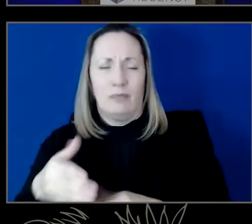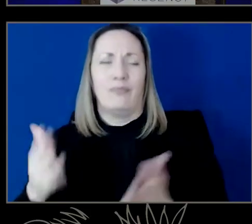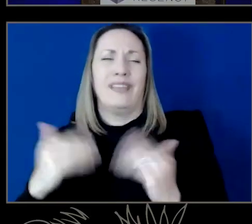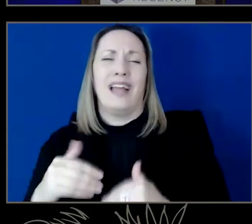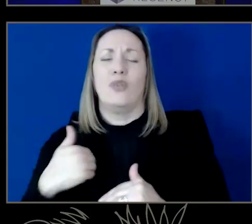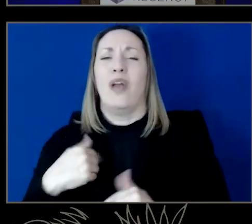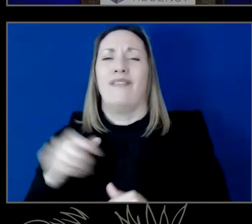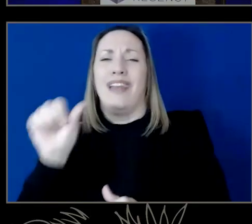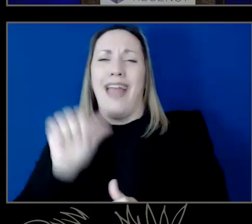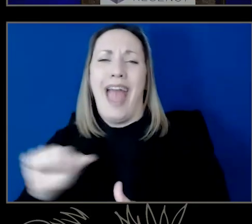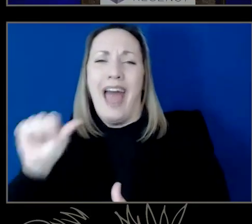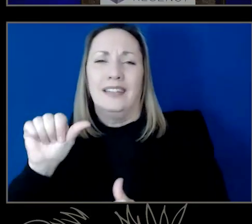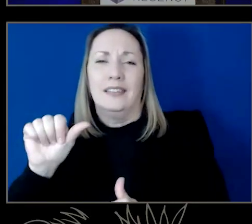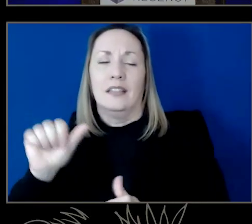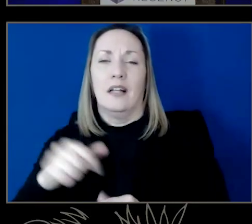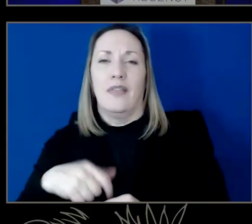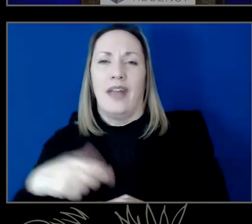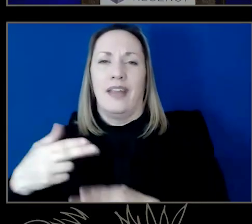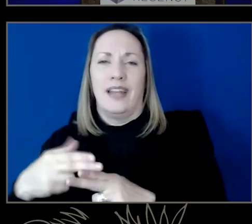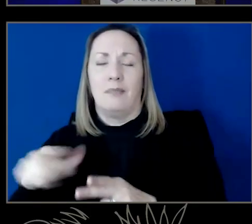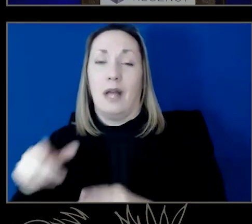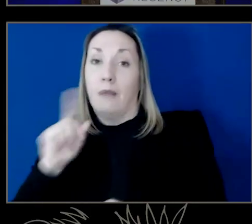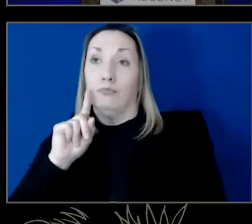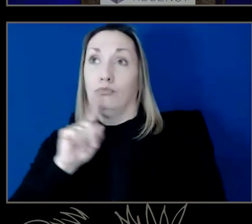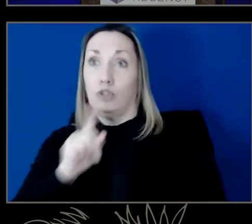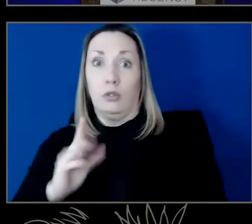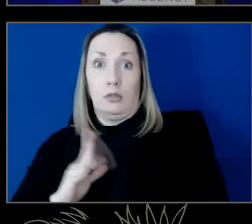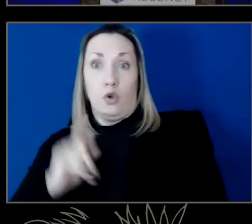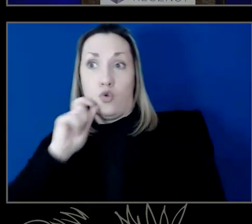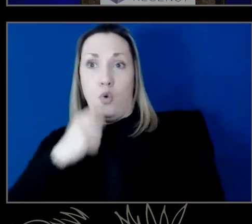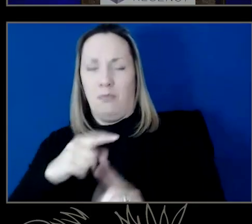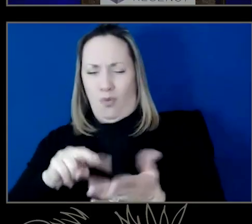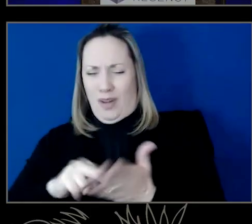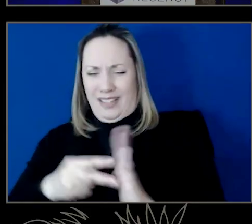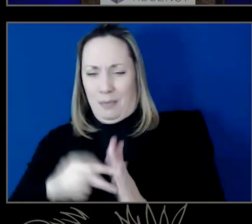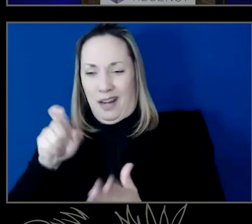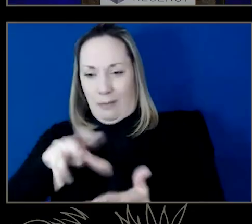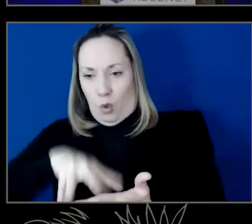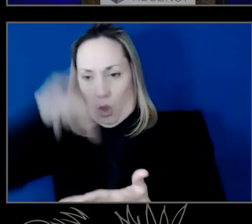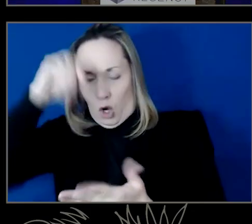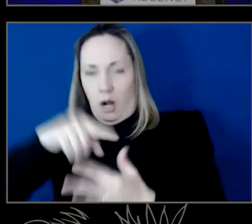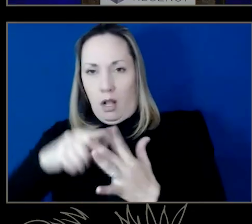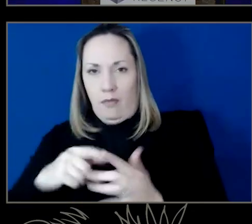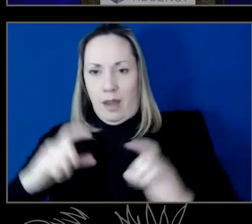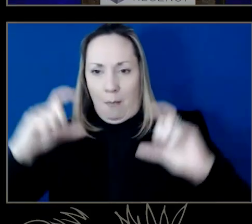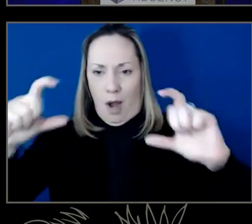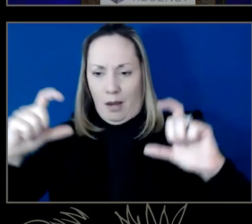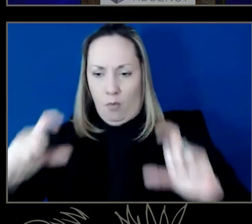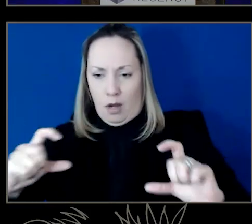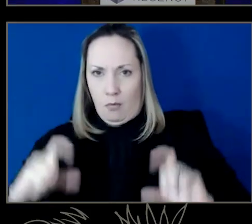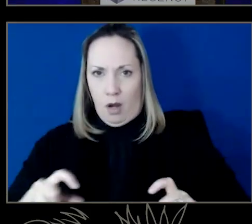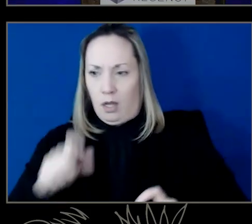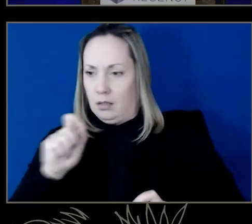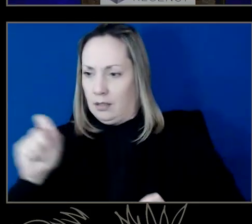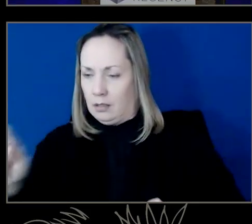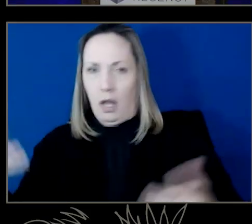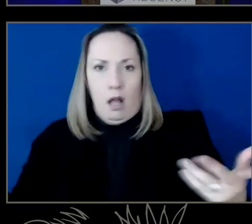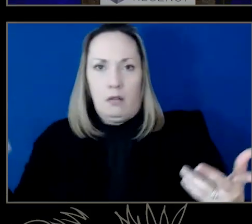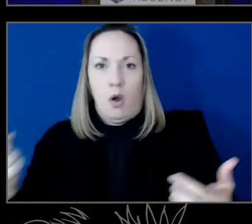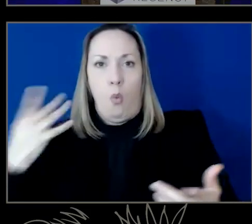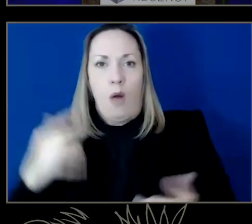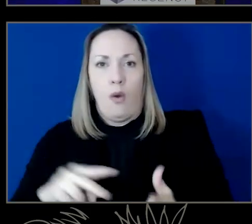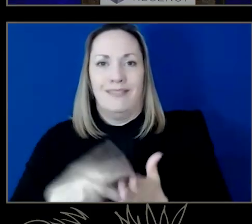like the @ symbol, and that's a name slot. I'm sure it's cool, but what does that mean? I have to learn this thing. What is this, bracket, dot. Why do I have